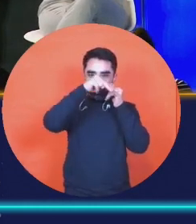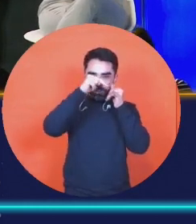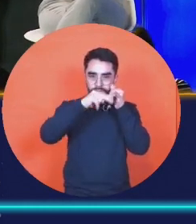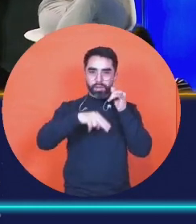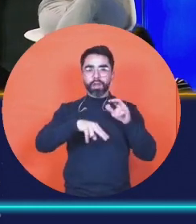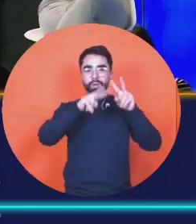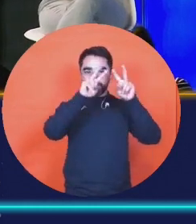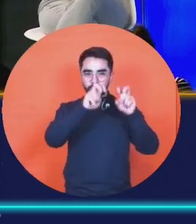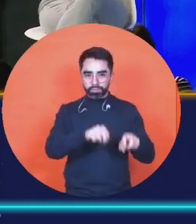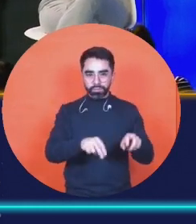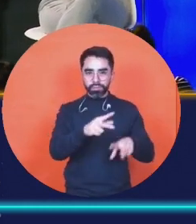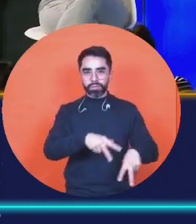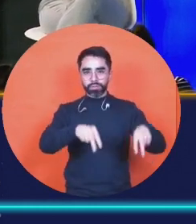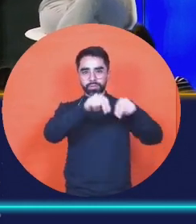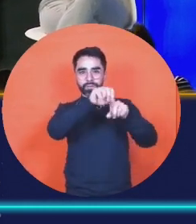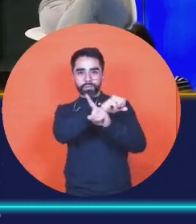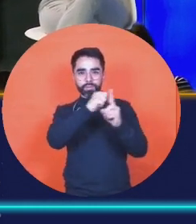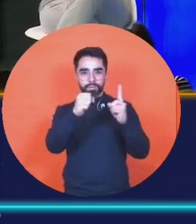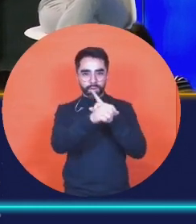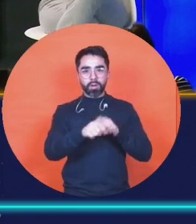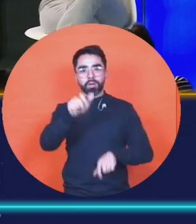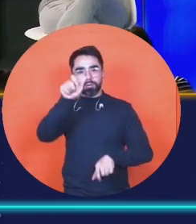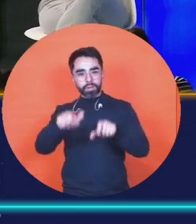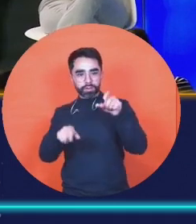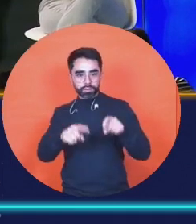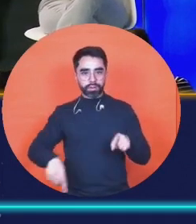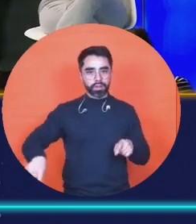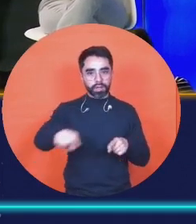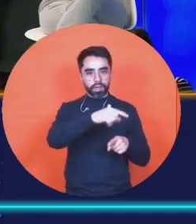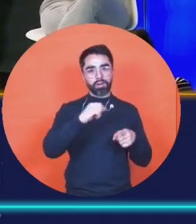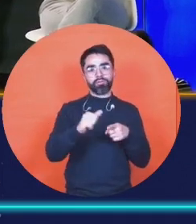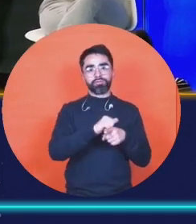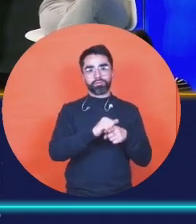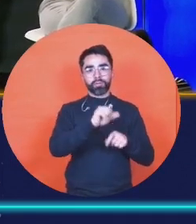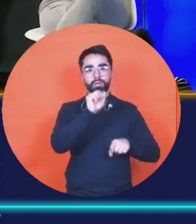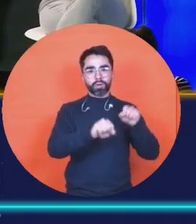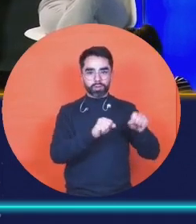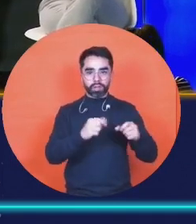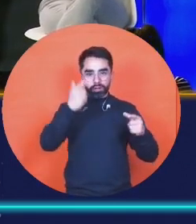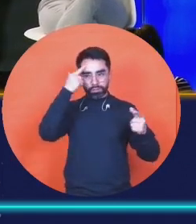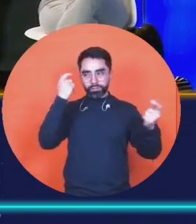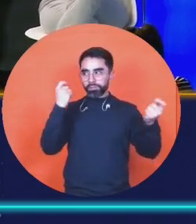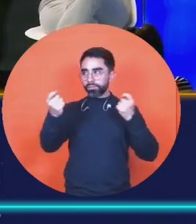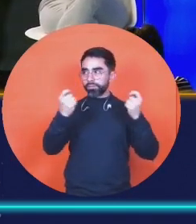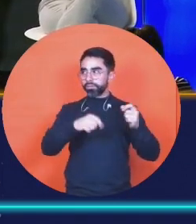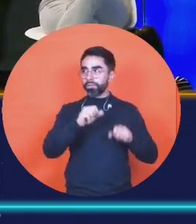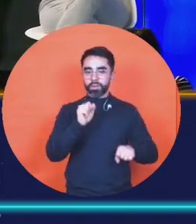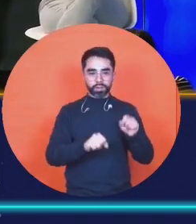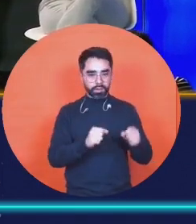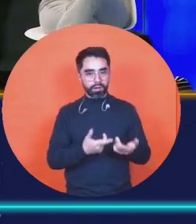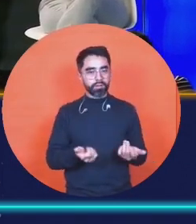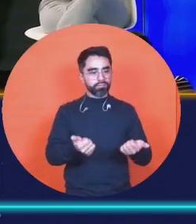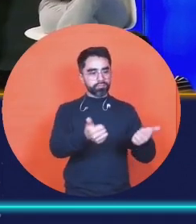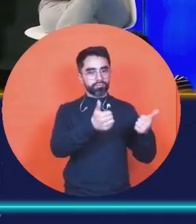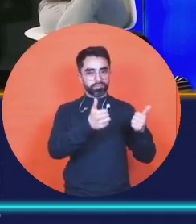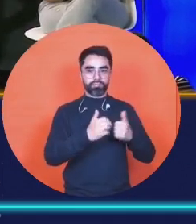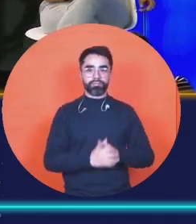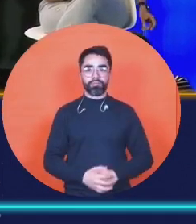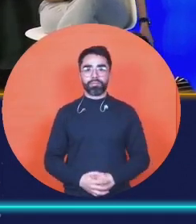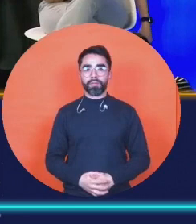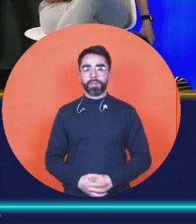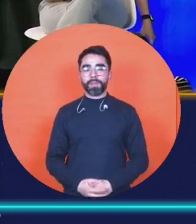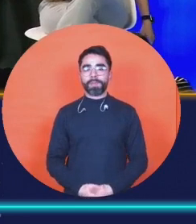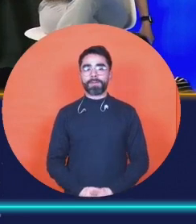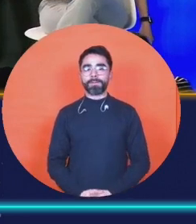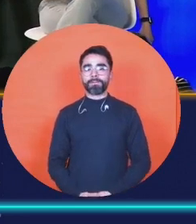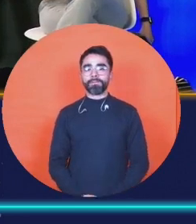gente, probablemente estudiantes de práctica que vayan a tu empresa y te ayuden a diseñar ese tipo de estrategias, te puede venir muy bien. Los dos Gracias.